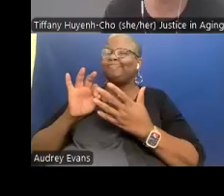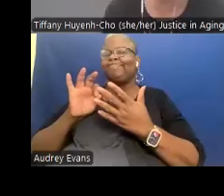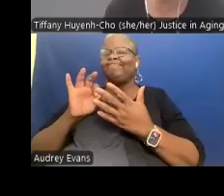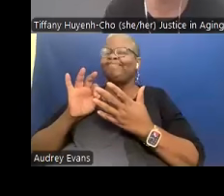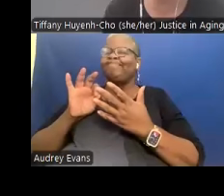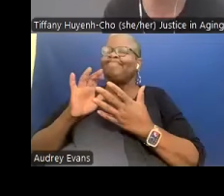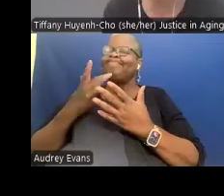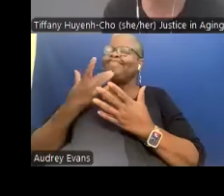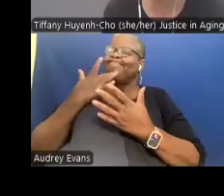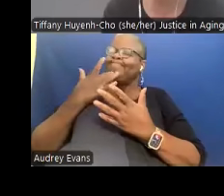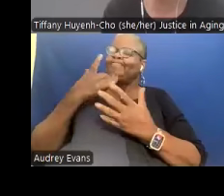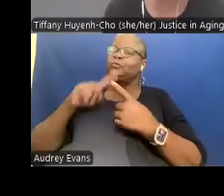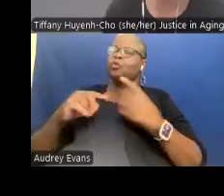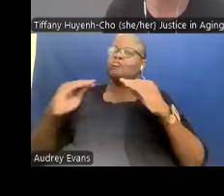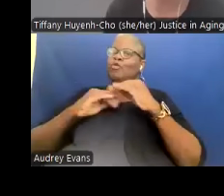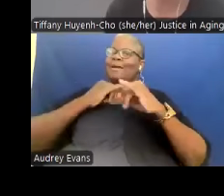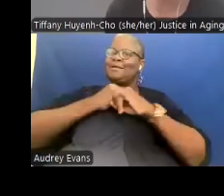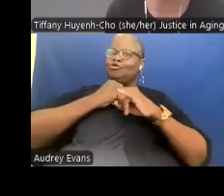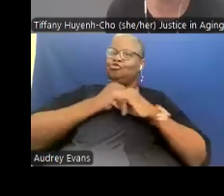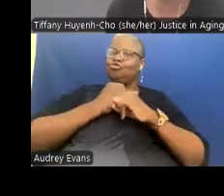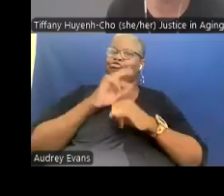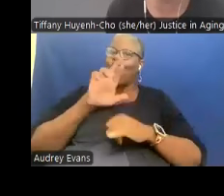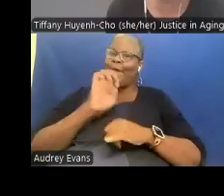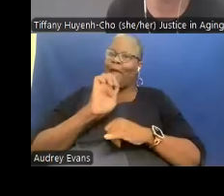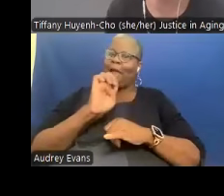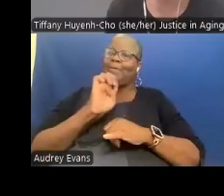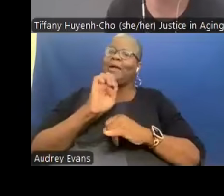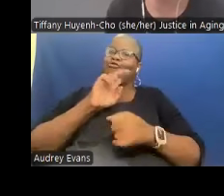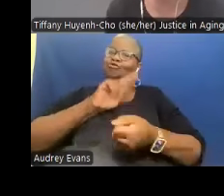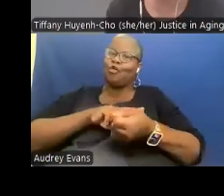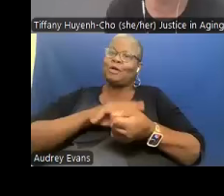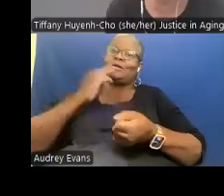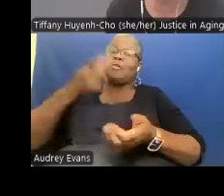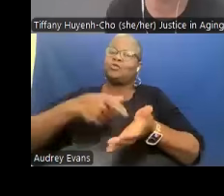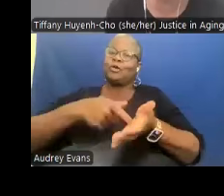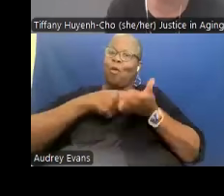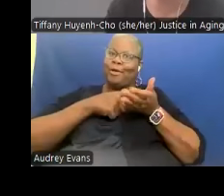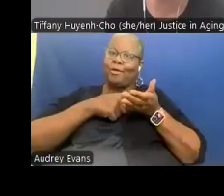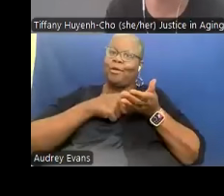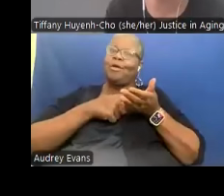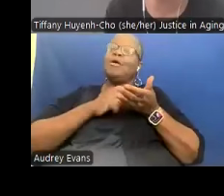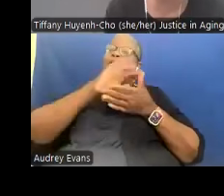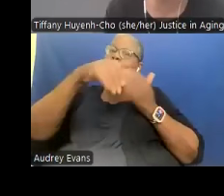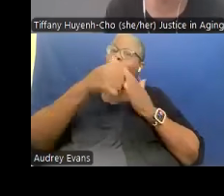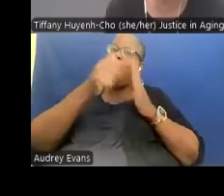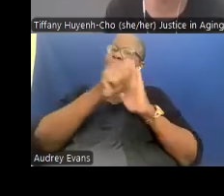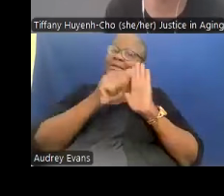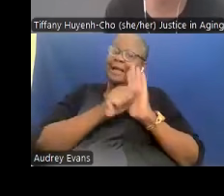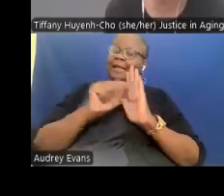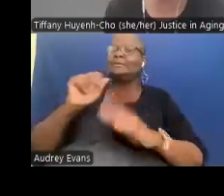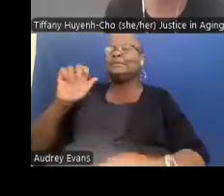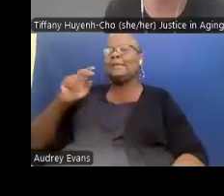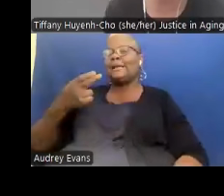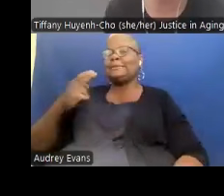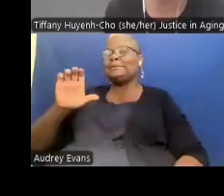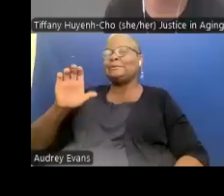towards institutional care since nursing facility coverage is required and covered by all states, but HCBS is